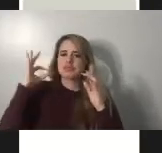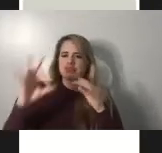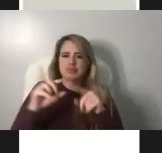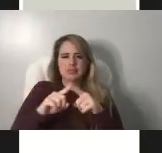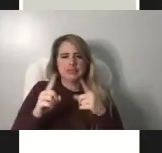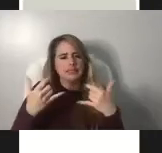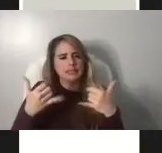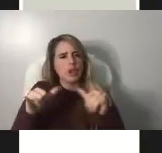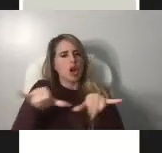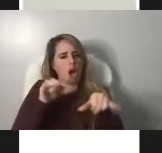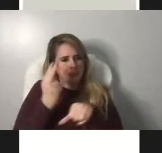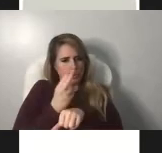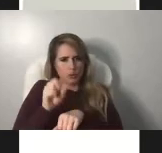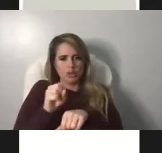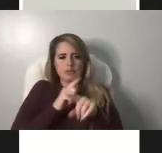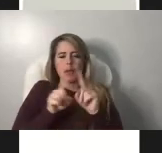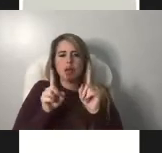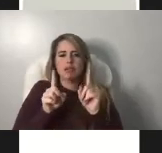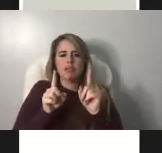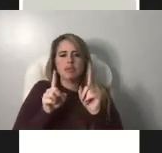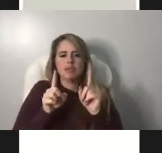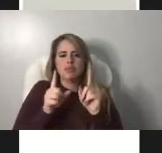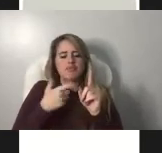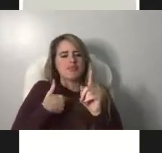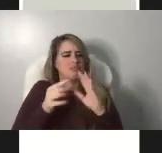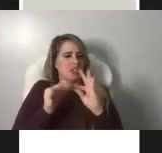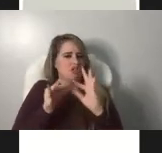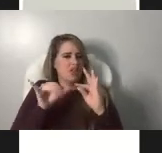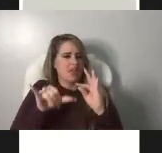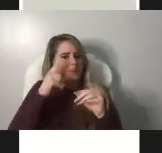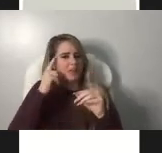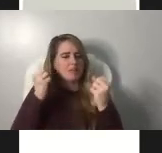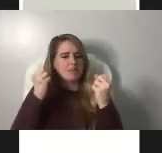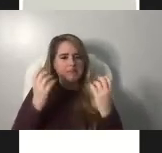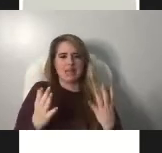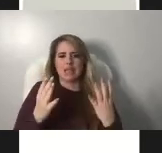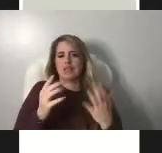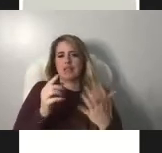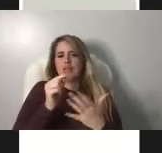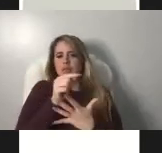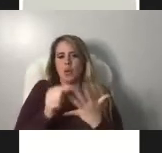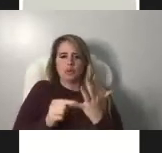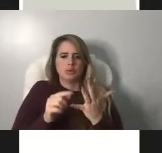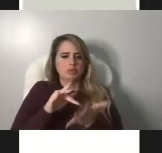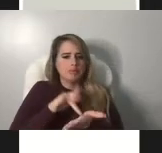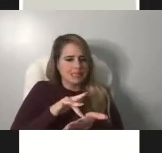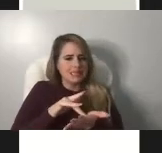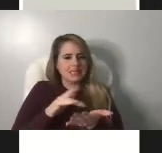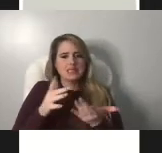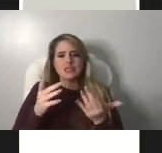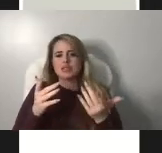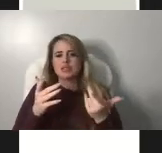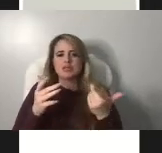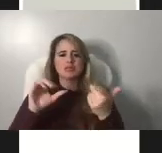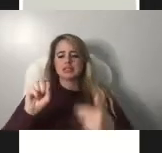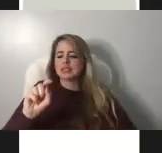commonly used for this purpose. I'm sort of bringing this up because a lot of the biologics I'm going to talk to going forward, including stem